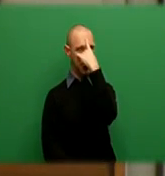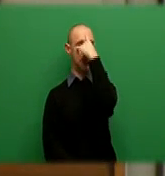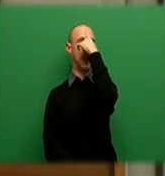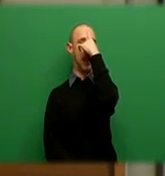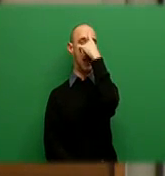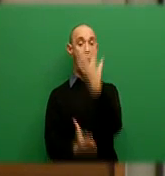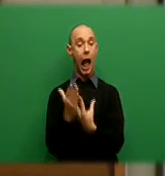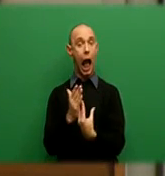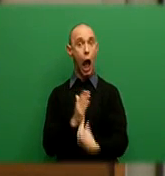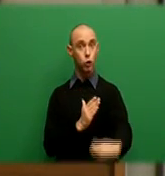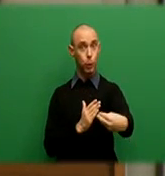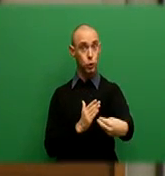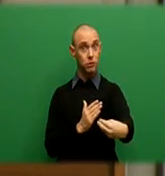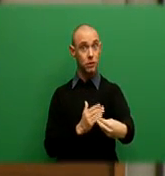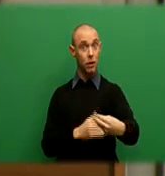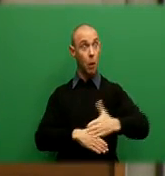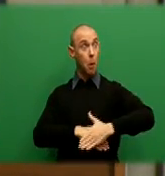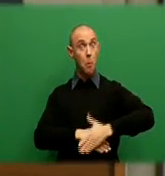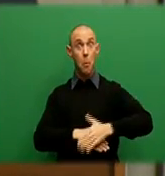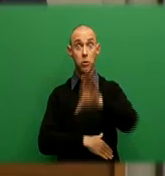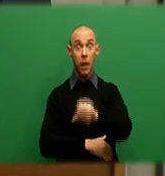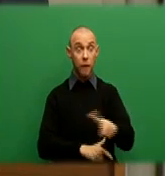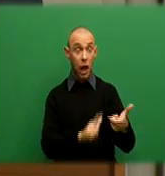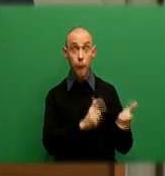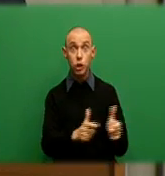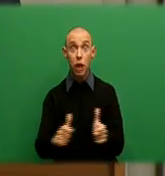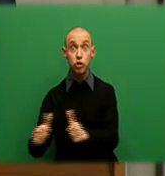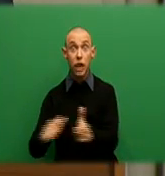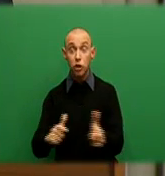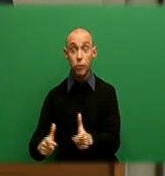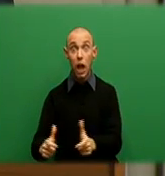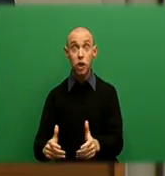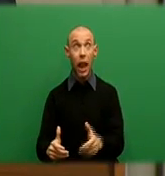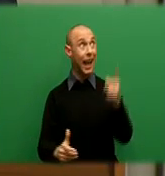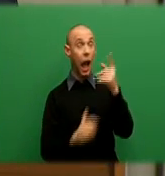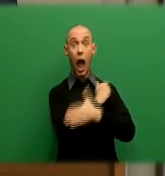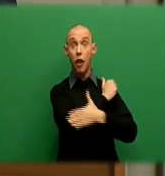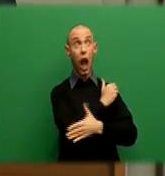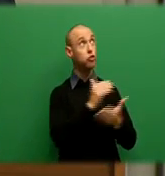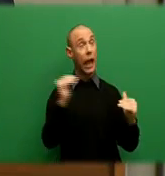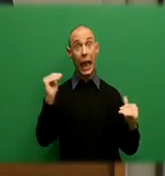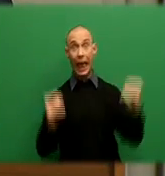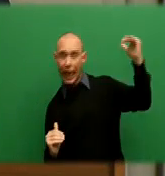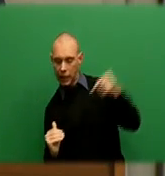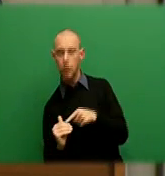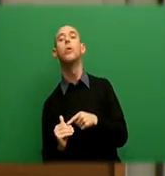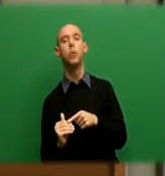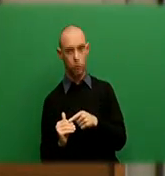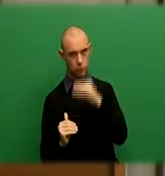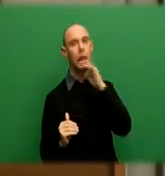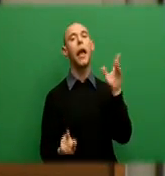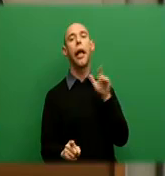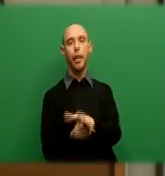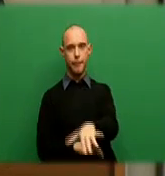reached by some of the larger producers. The domestic petrol price was reduced by about 69